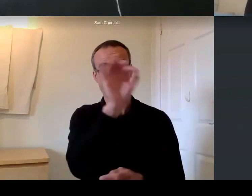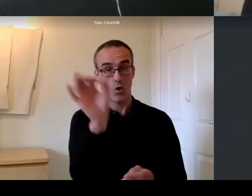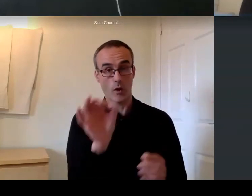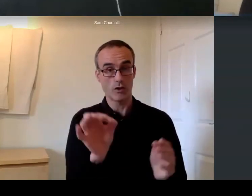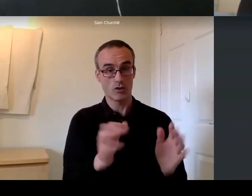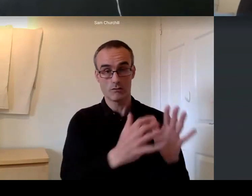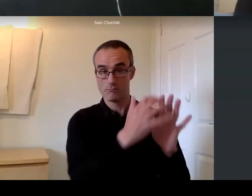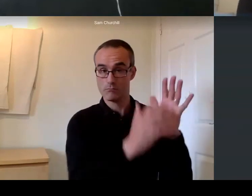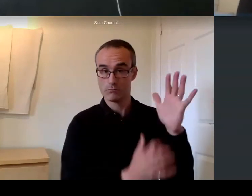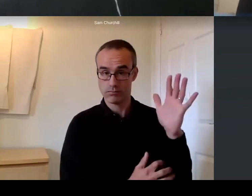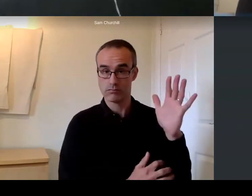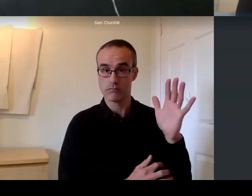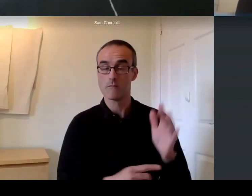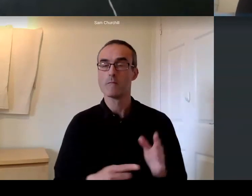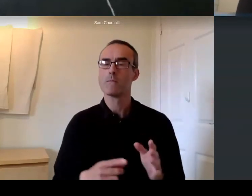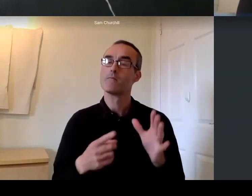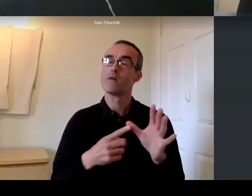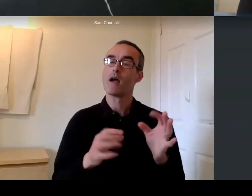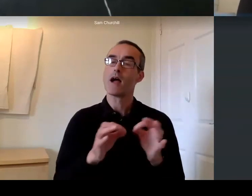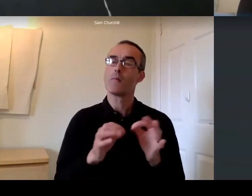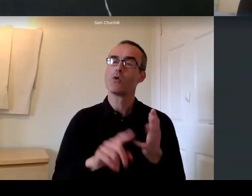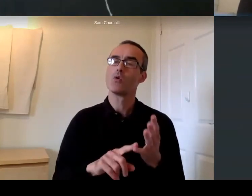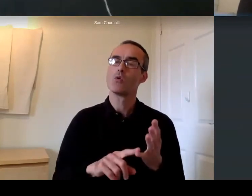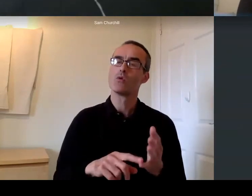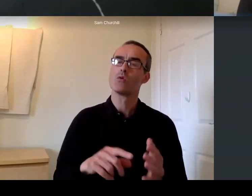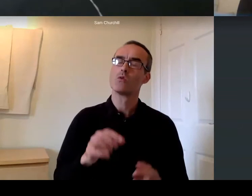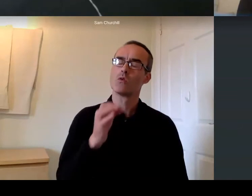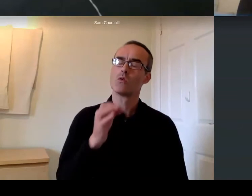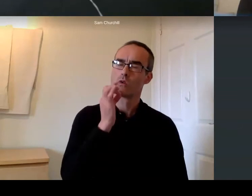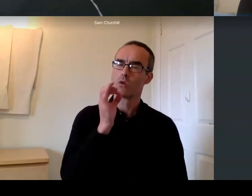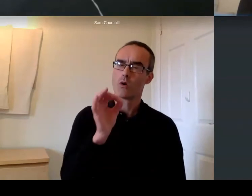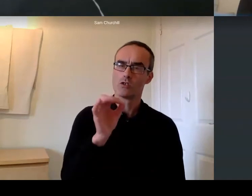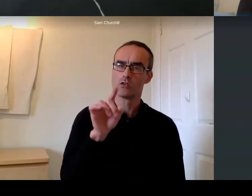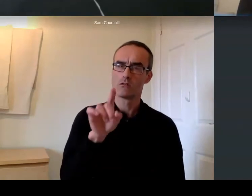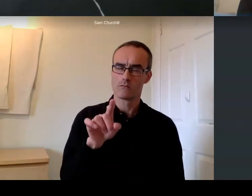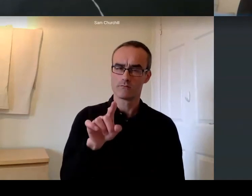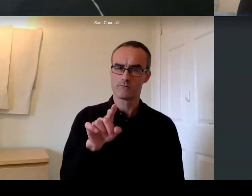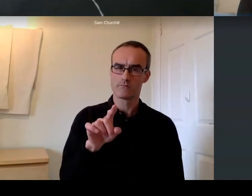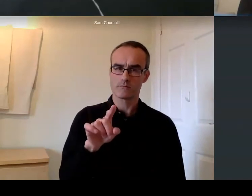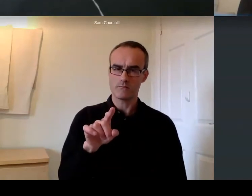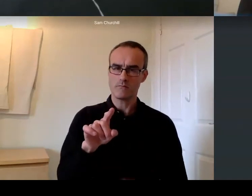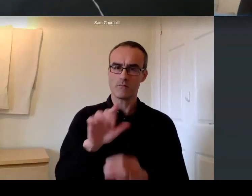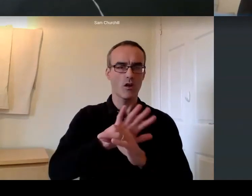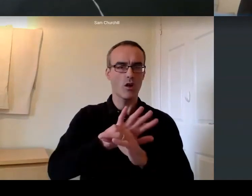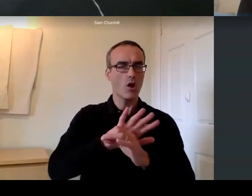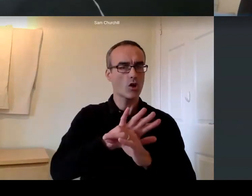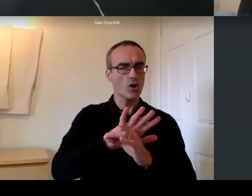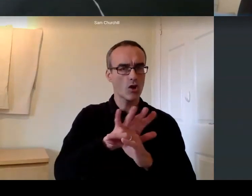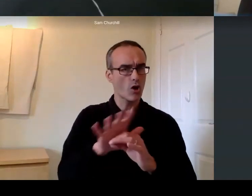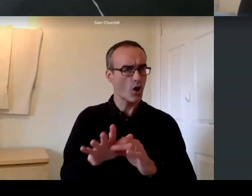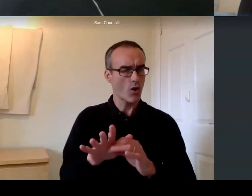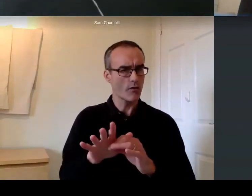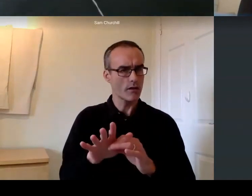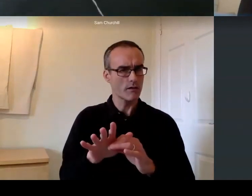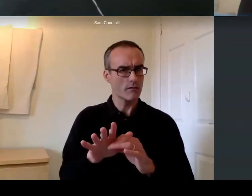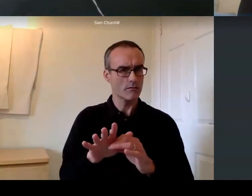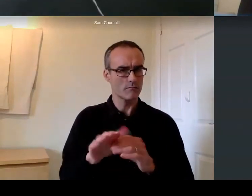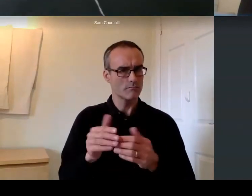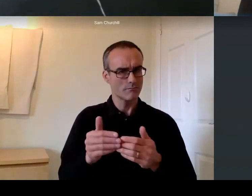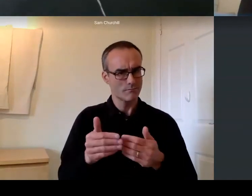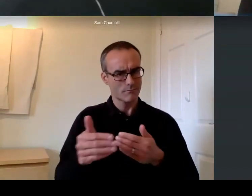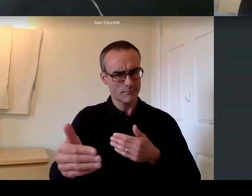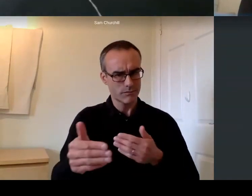Abu. What would you say was the toughest challenge COVID-19 presented you with, and how did you